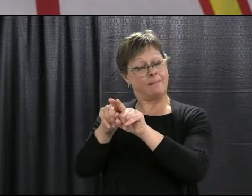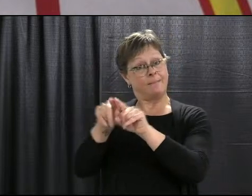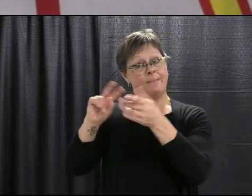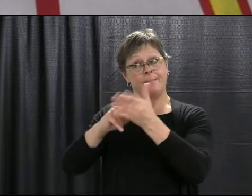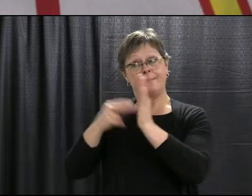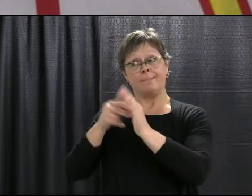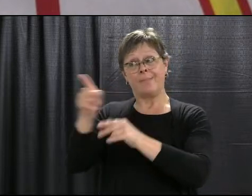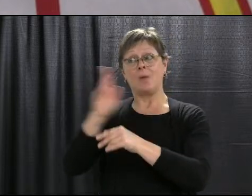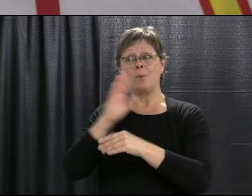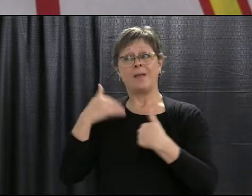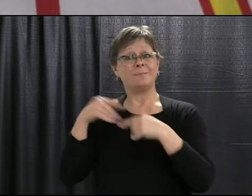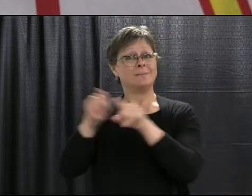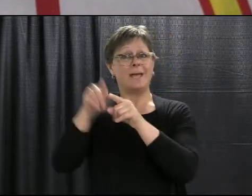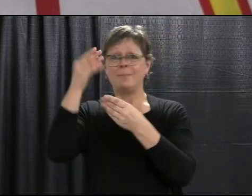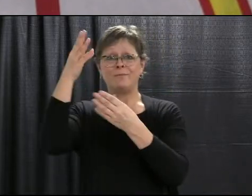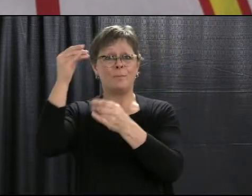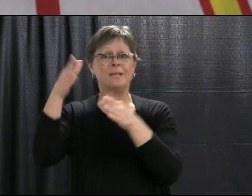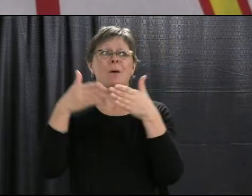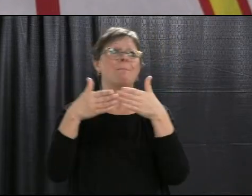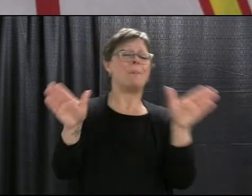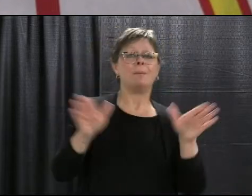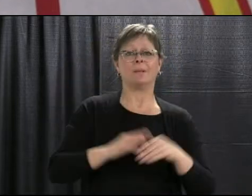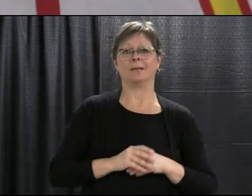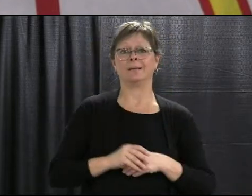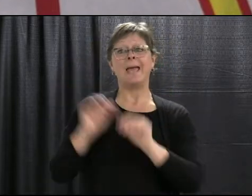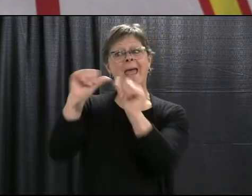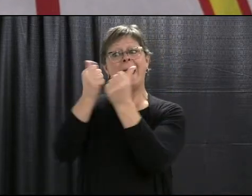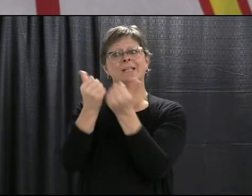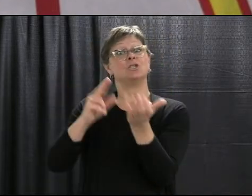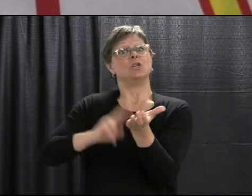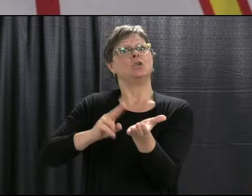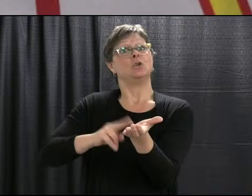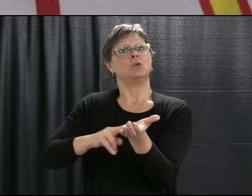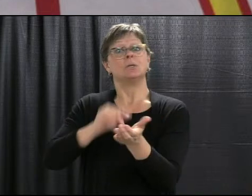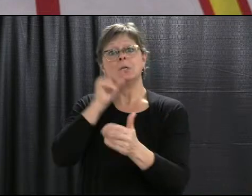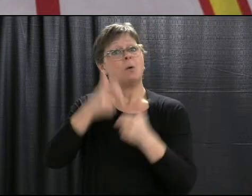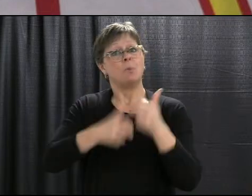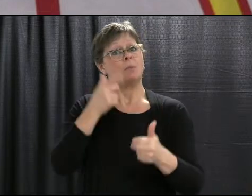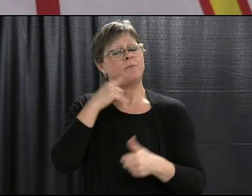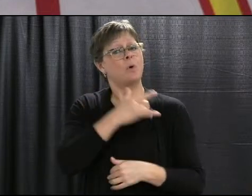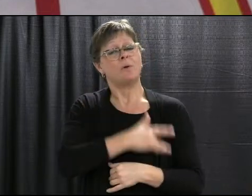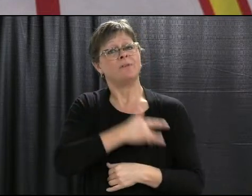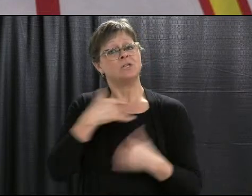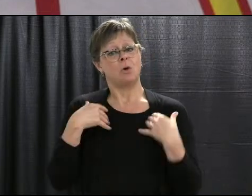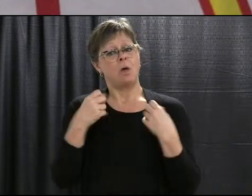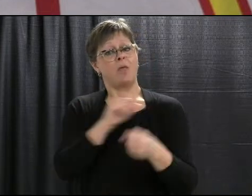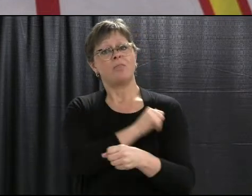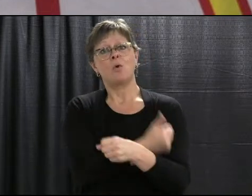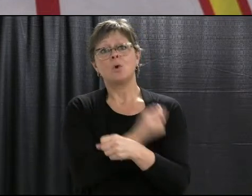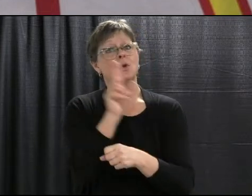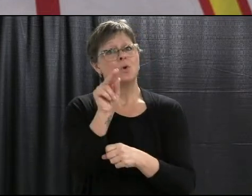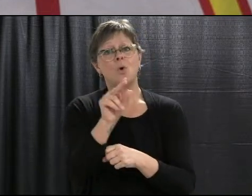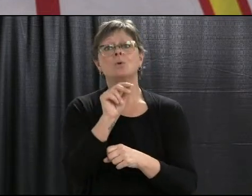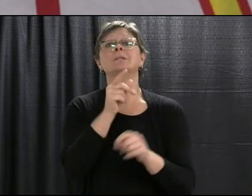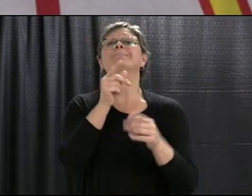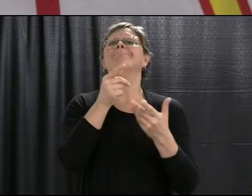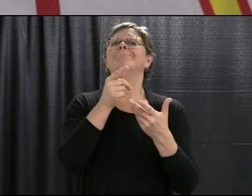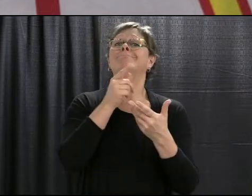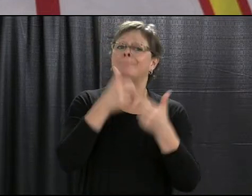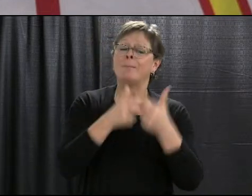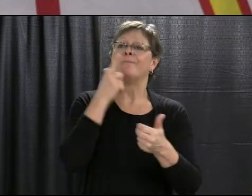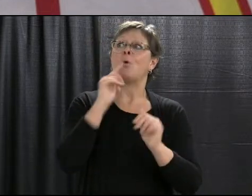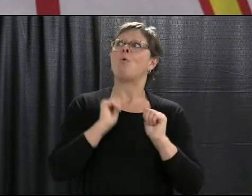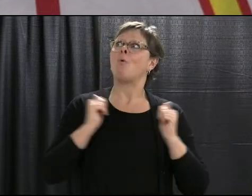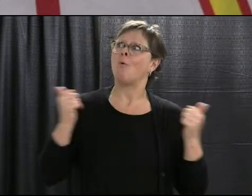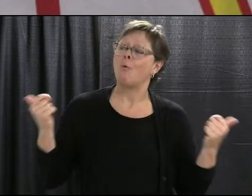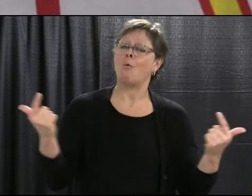publicly. Agency nursing is not a problem for our provincial health authority. It's a problem for every provincial health